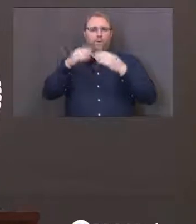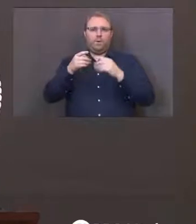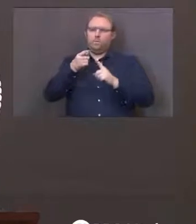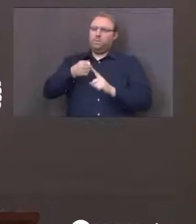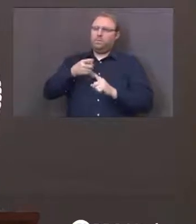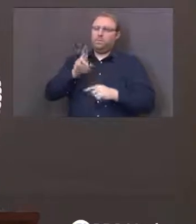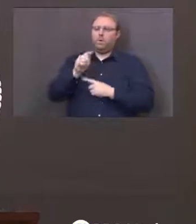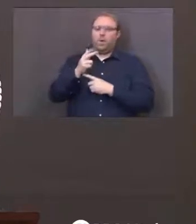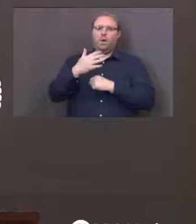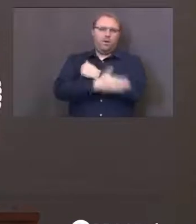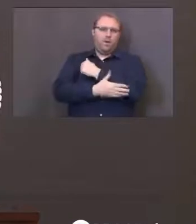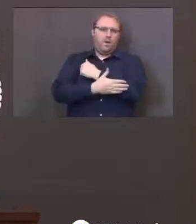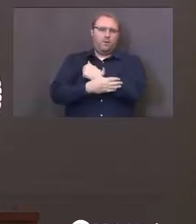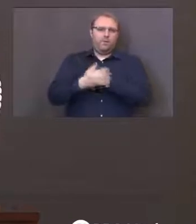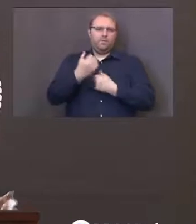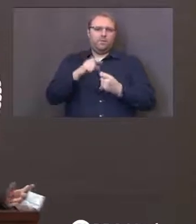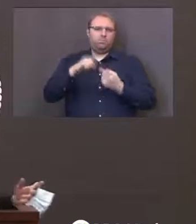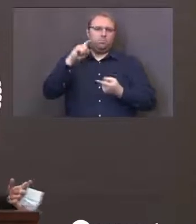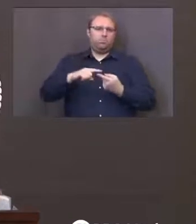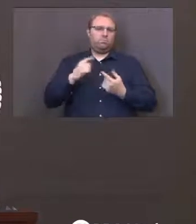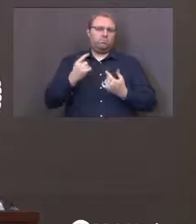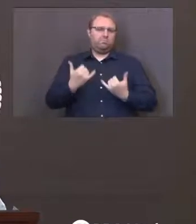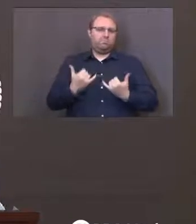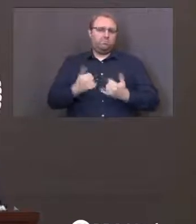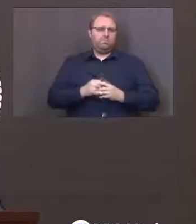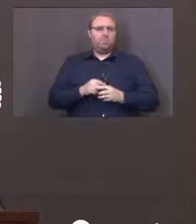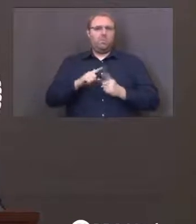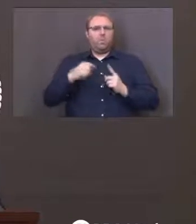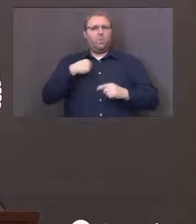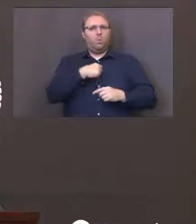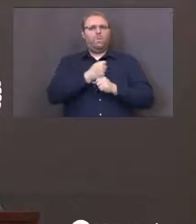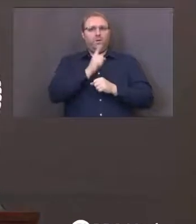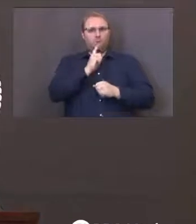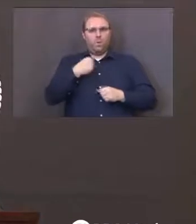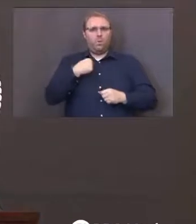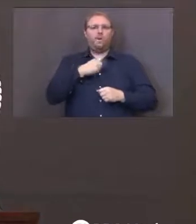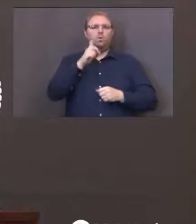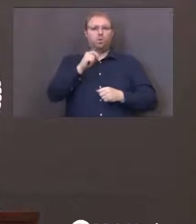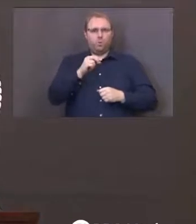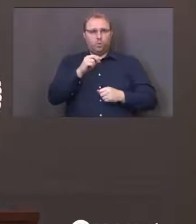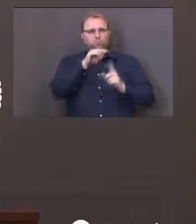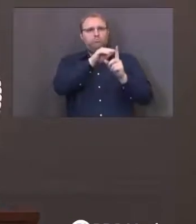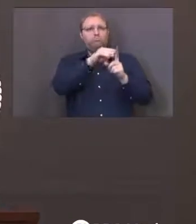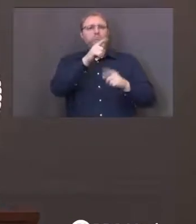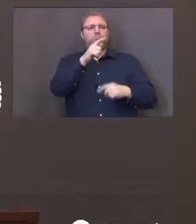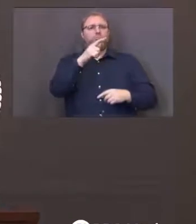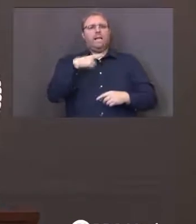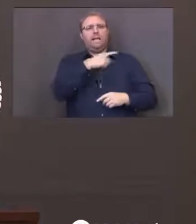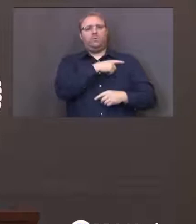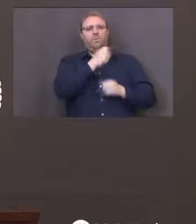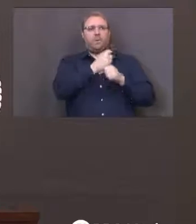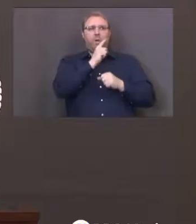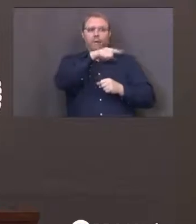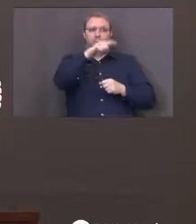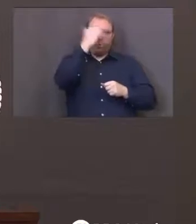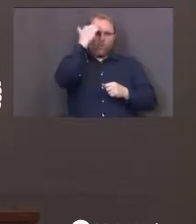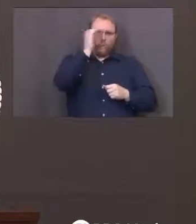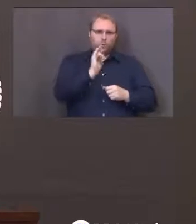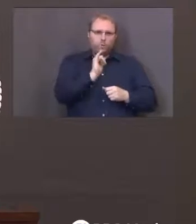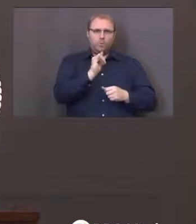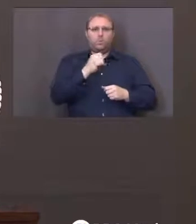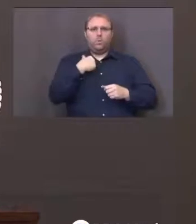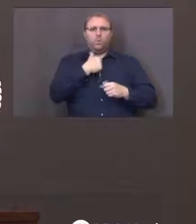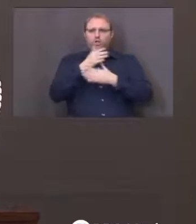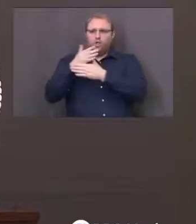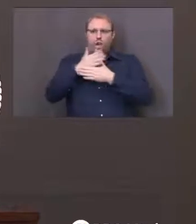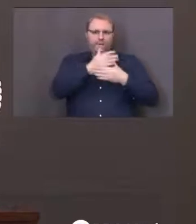nudge them as we can. We also make sure that we are informing the legislature so that they're aware of what's taking place and any,